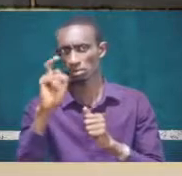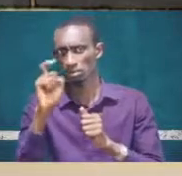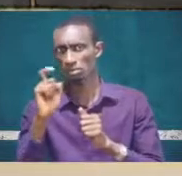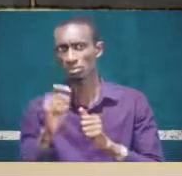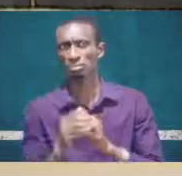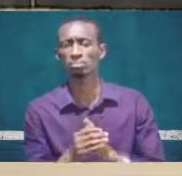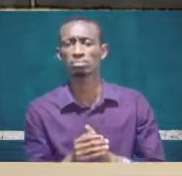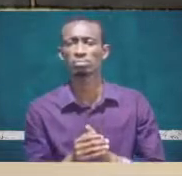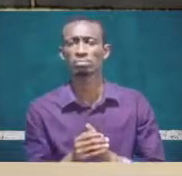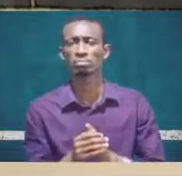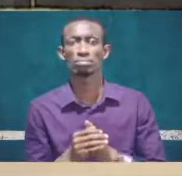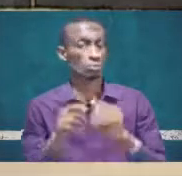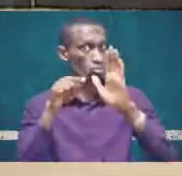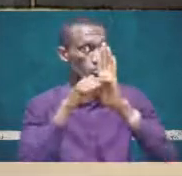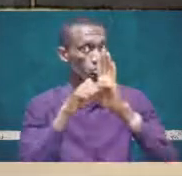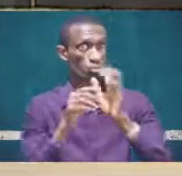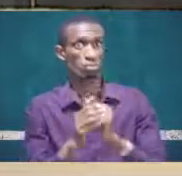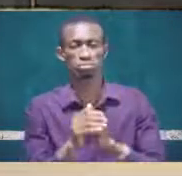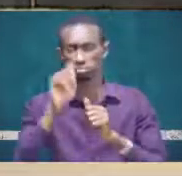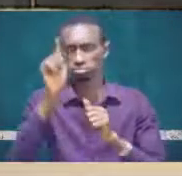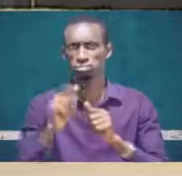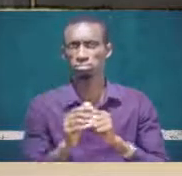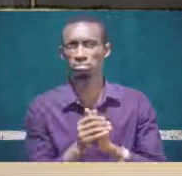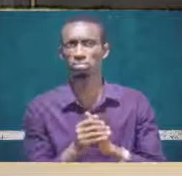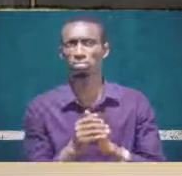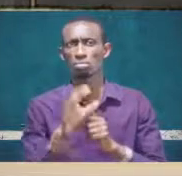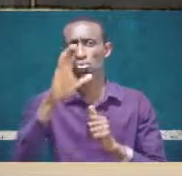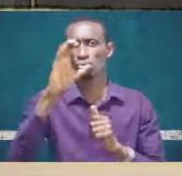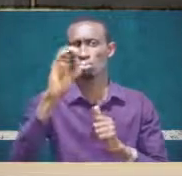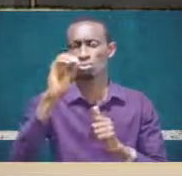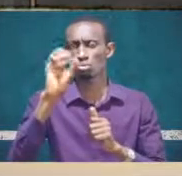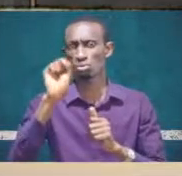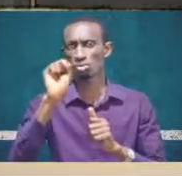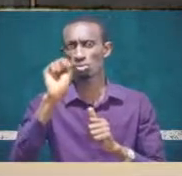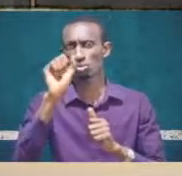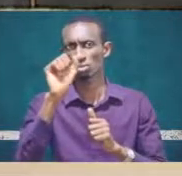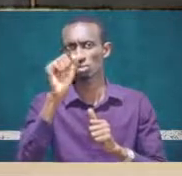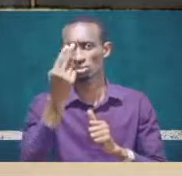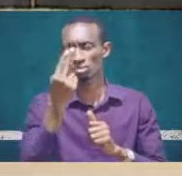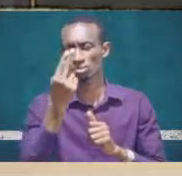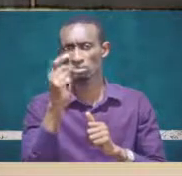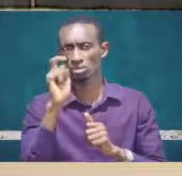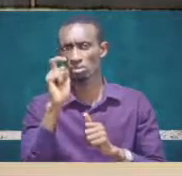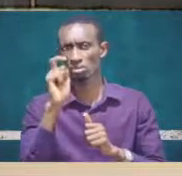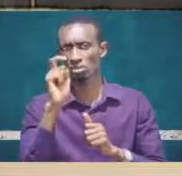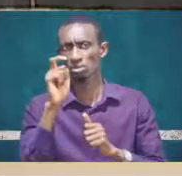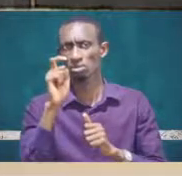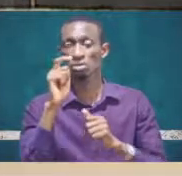dx minus integral of cosine squared x times sine